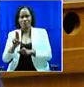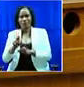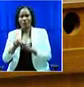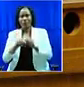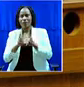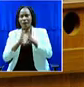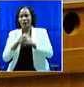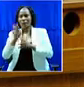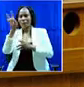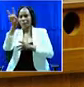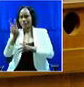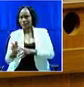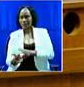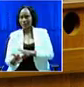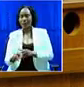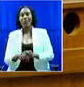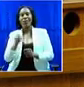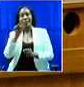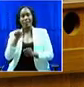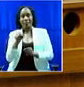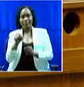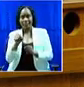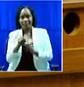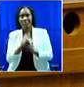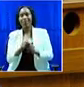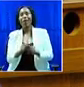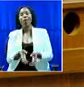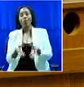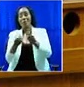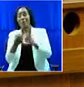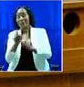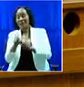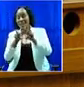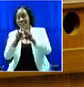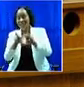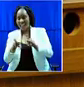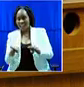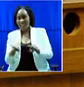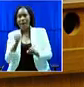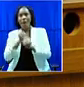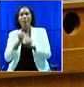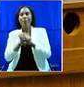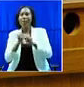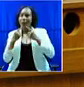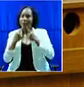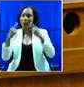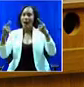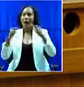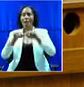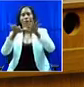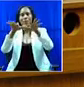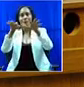Parliament. And the outcomes of the investigations will be made public once all the